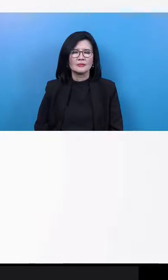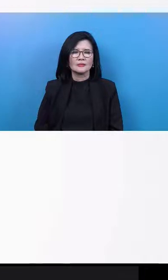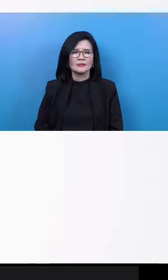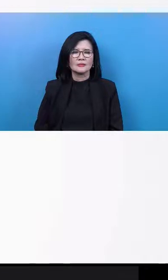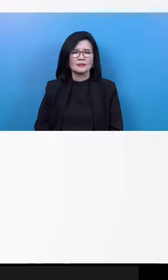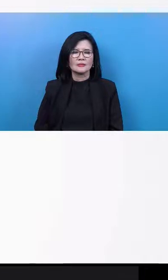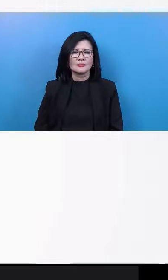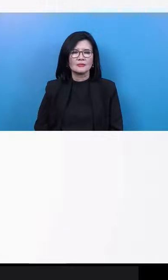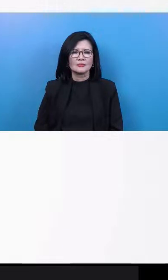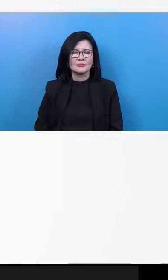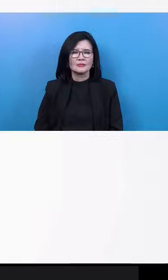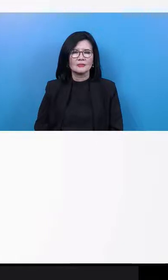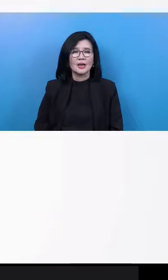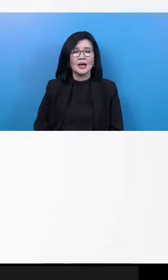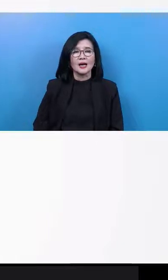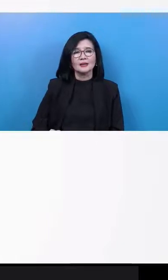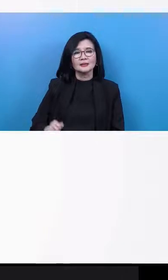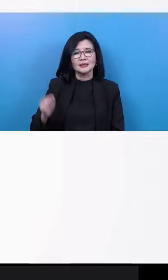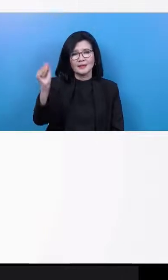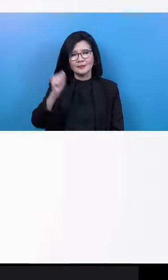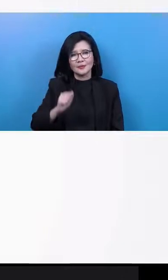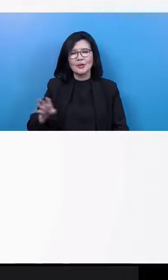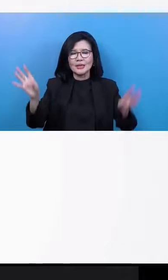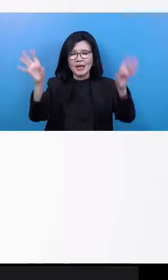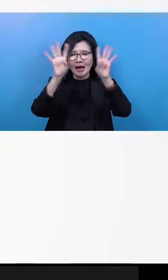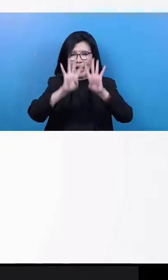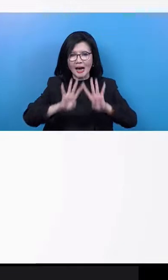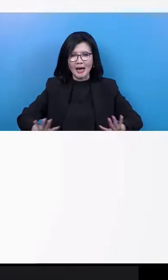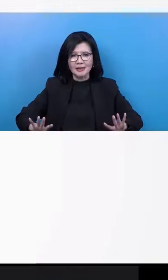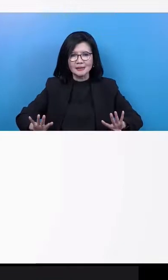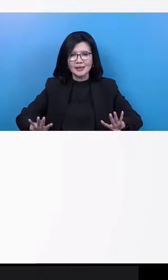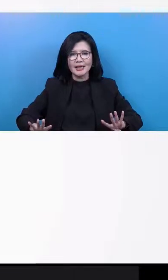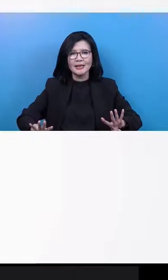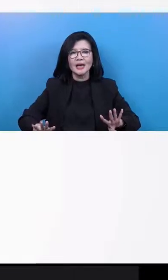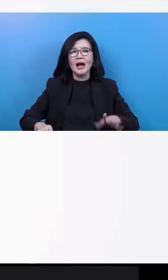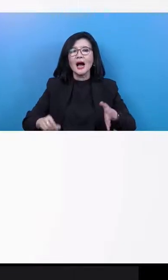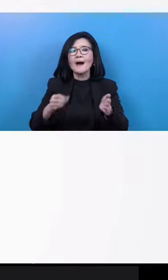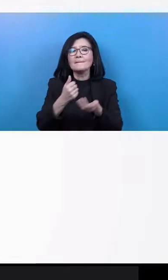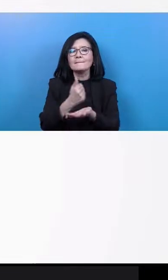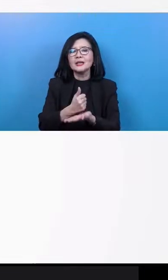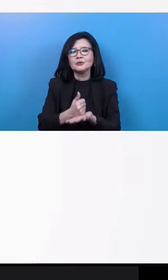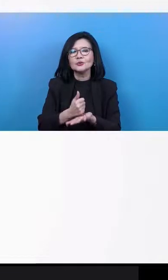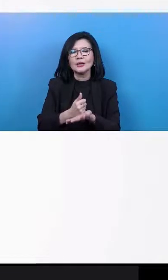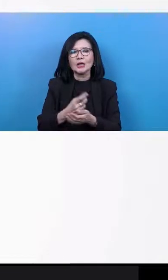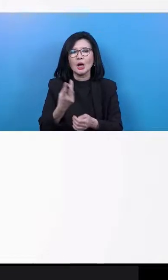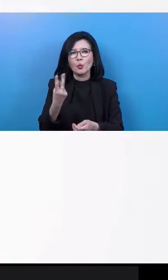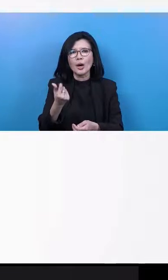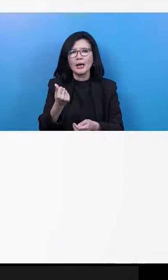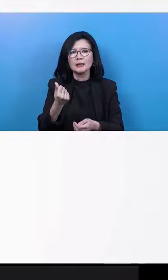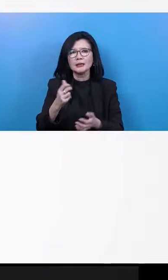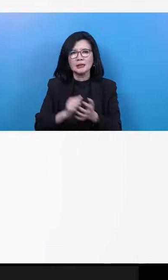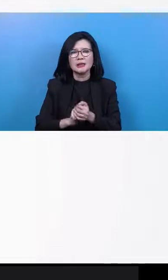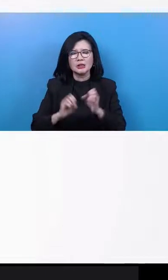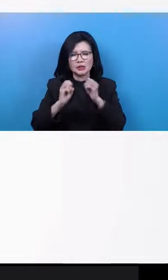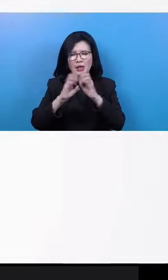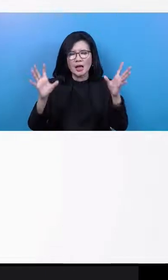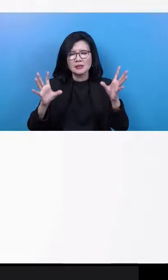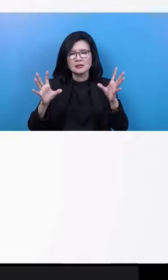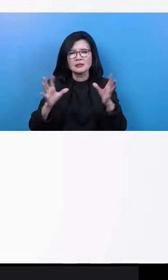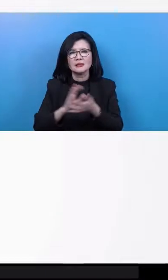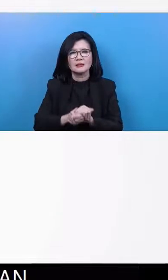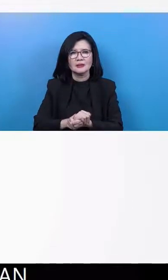Recovery Framework. We read it and we were very pleased to see that it addresses issues